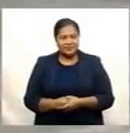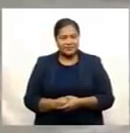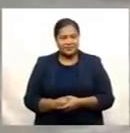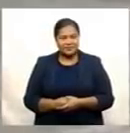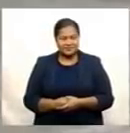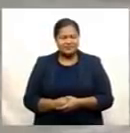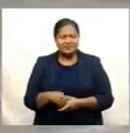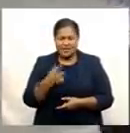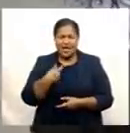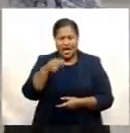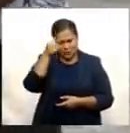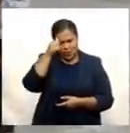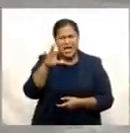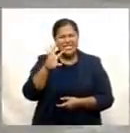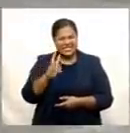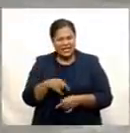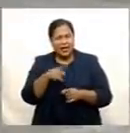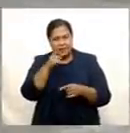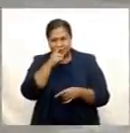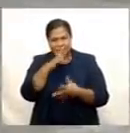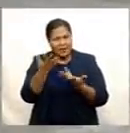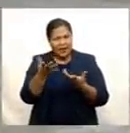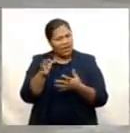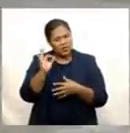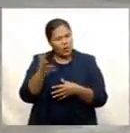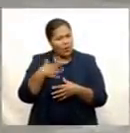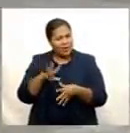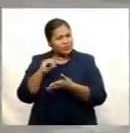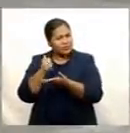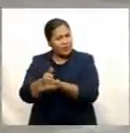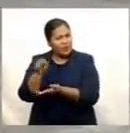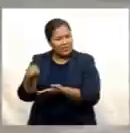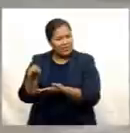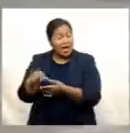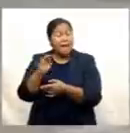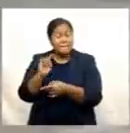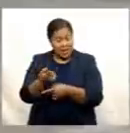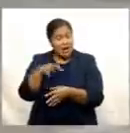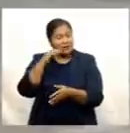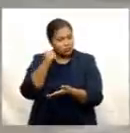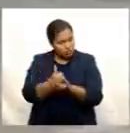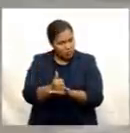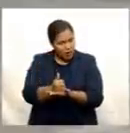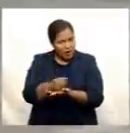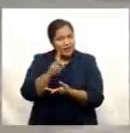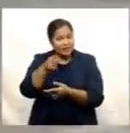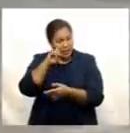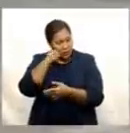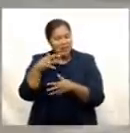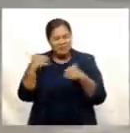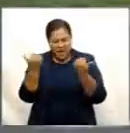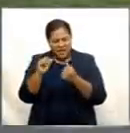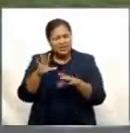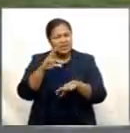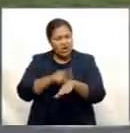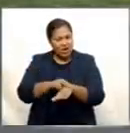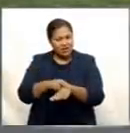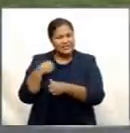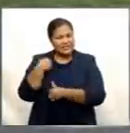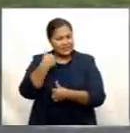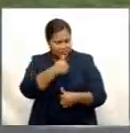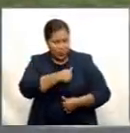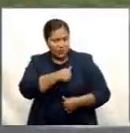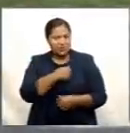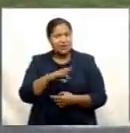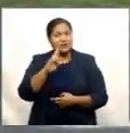I know some people are not one with this, but I have been assured that there will be lots of doctors and soldiers